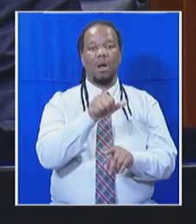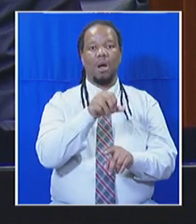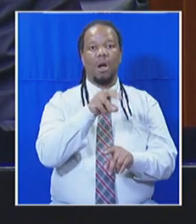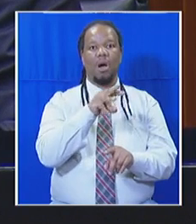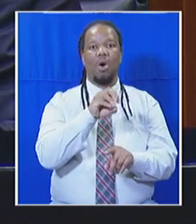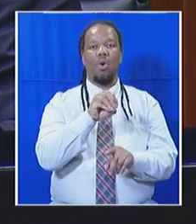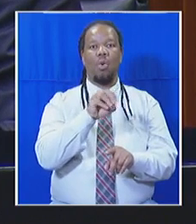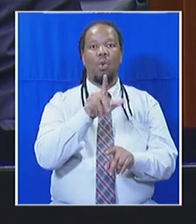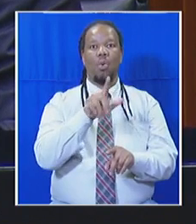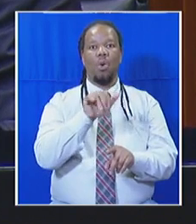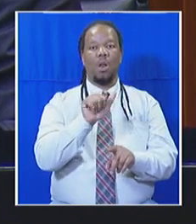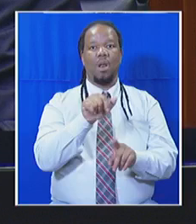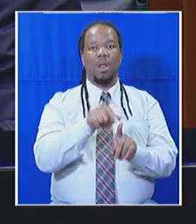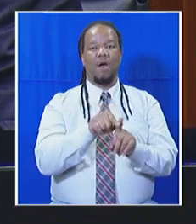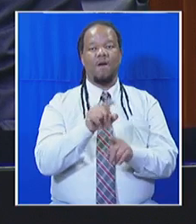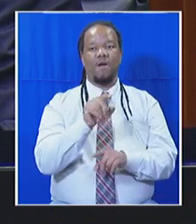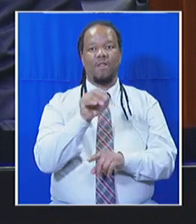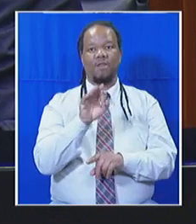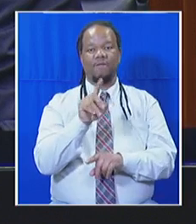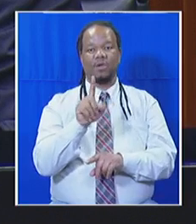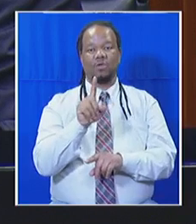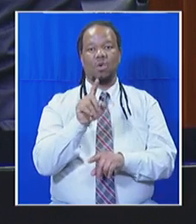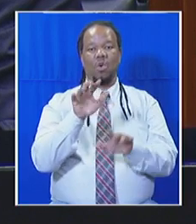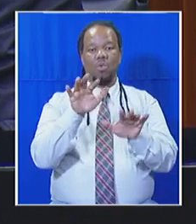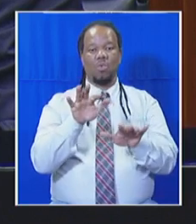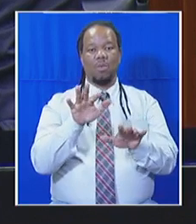the 31st October this year.